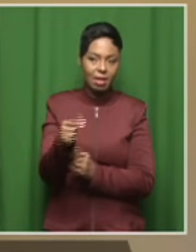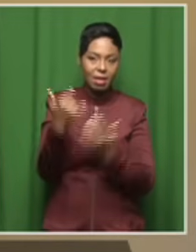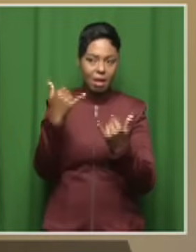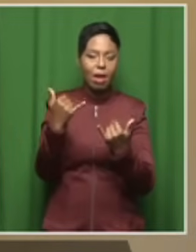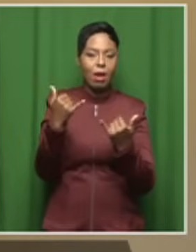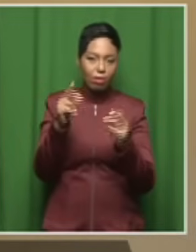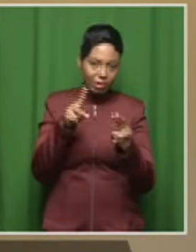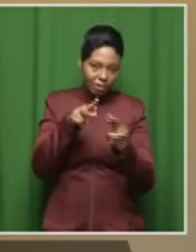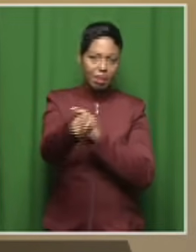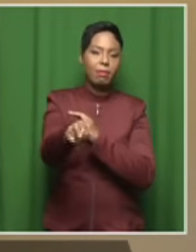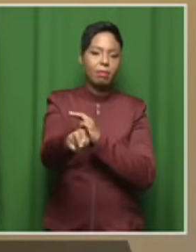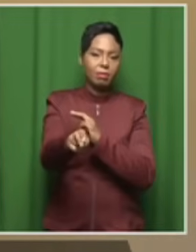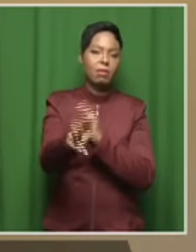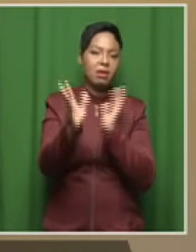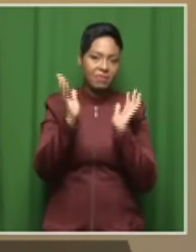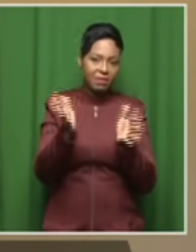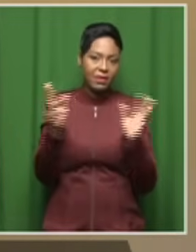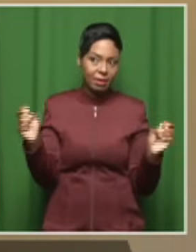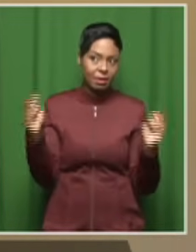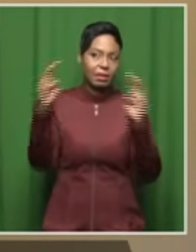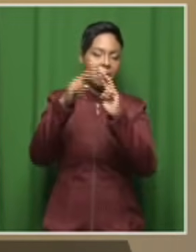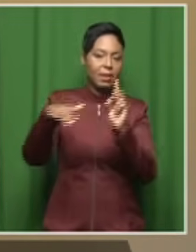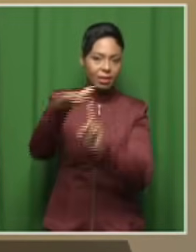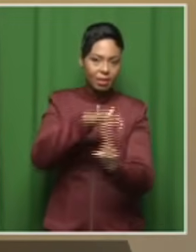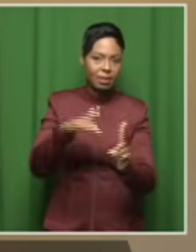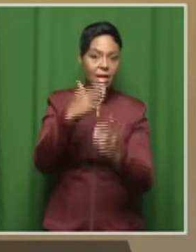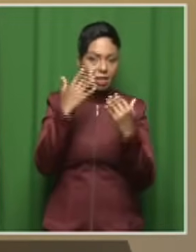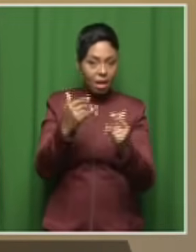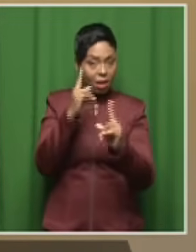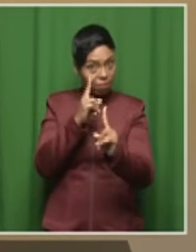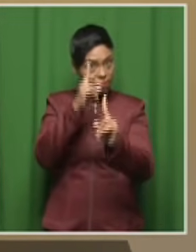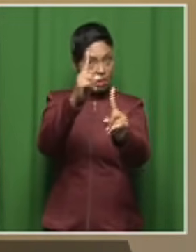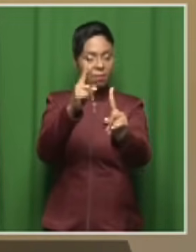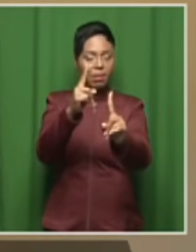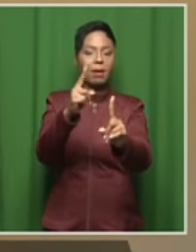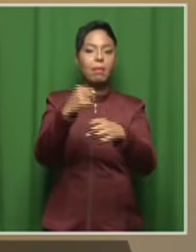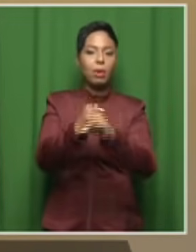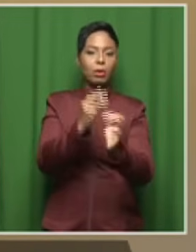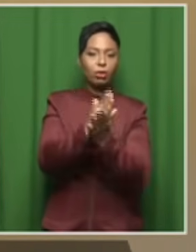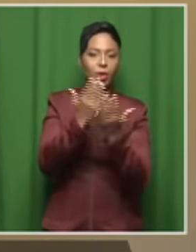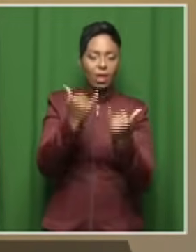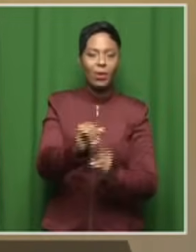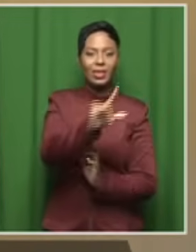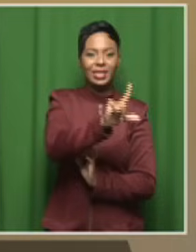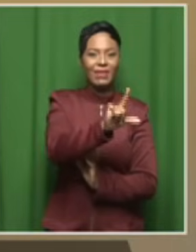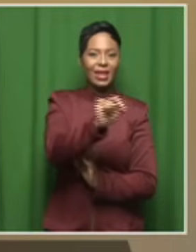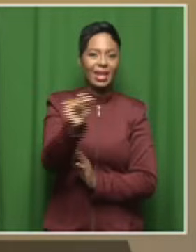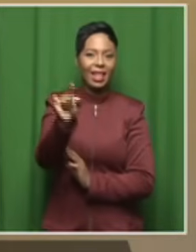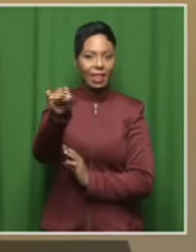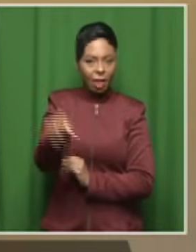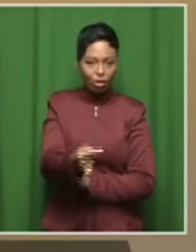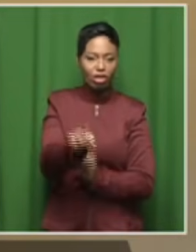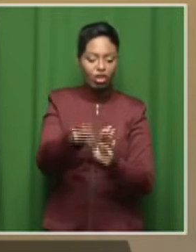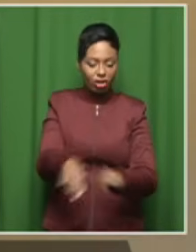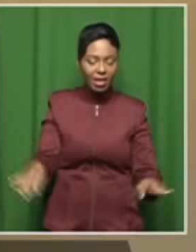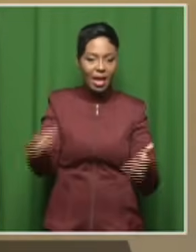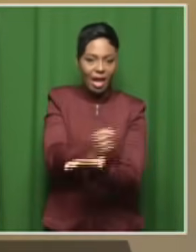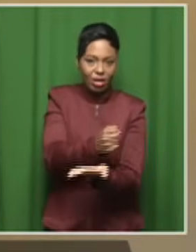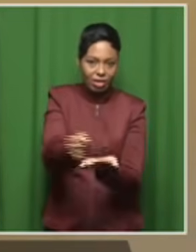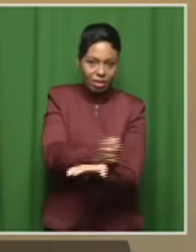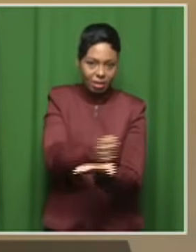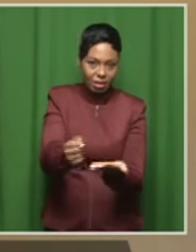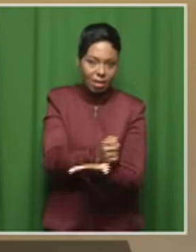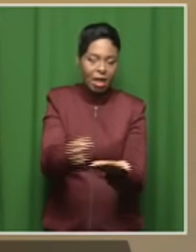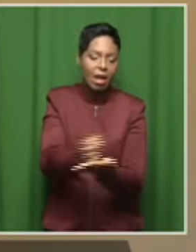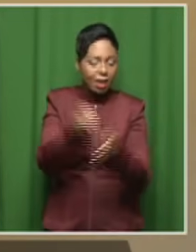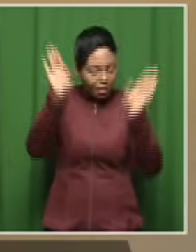footprint of reach. I mean, they're looking to enroll an additional 700,000 children in early